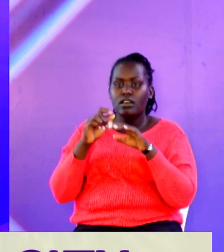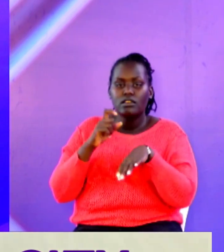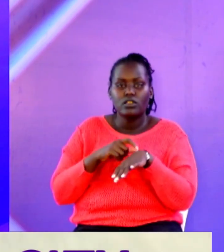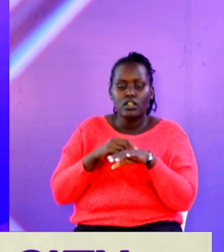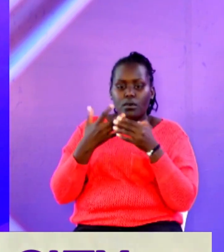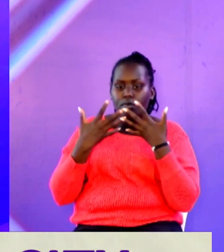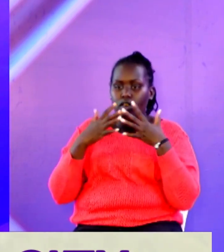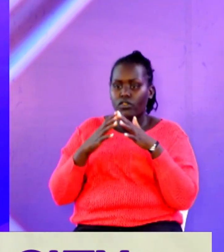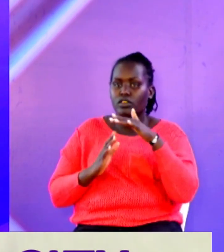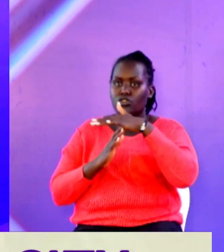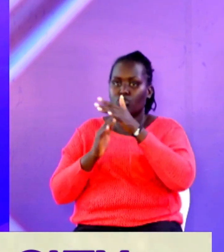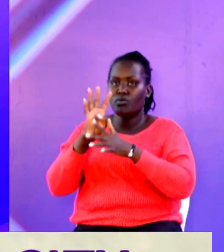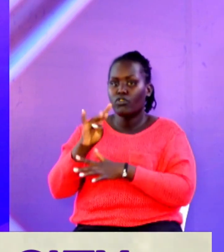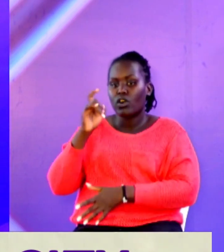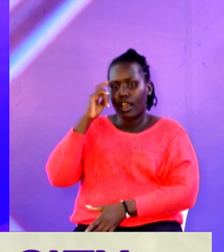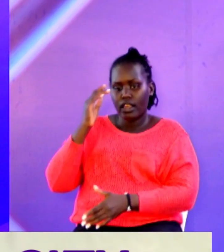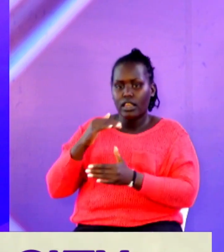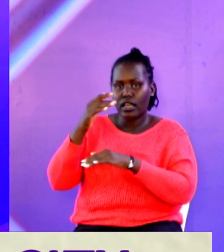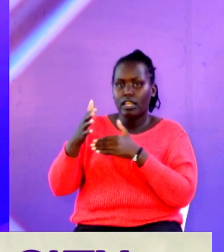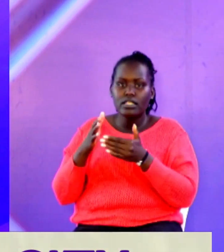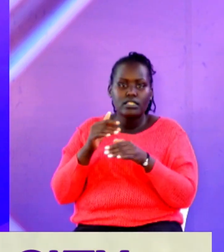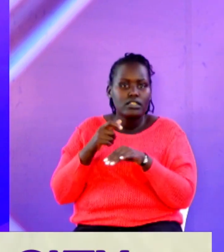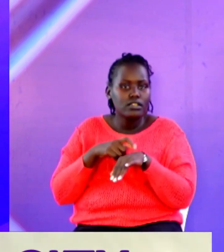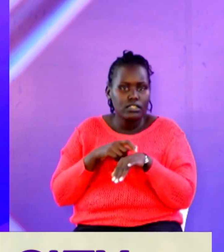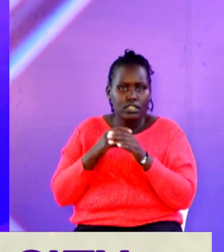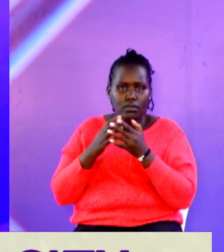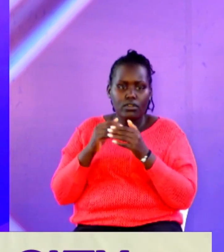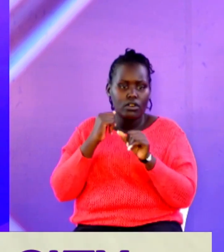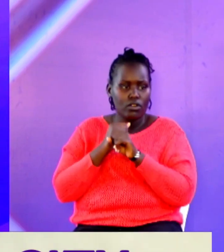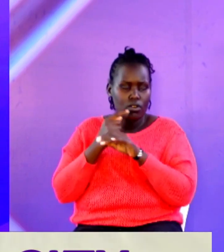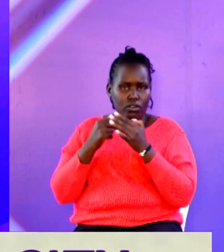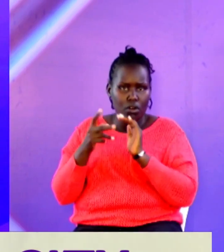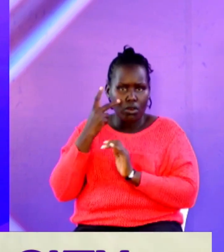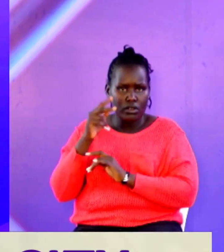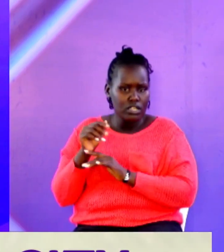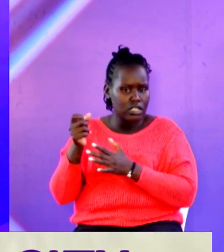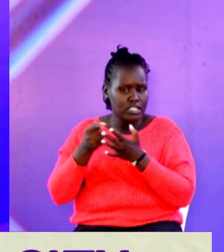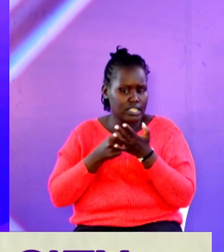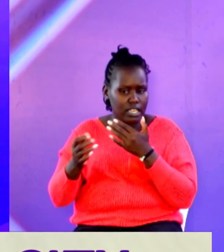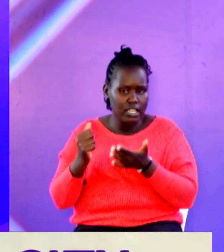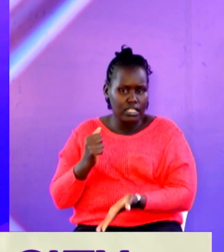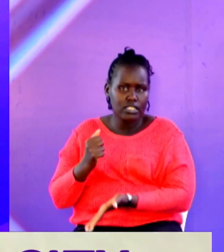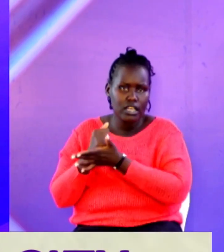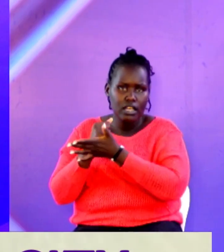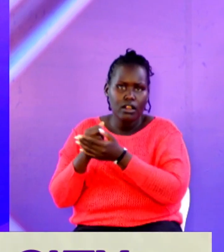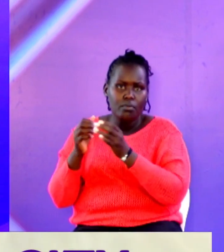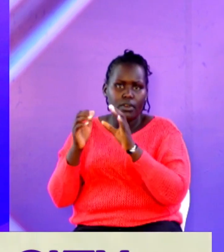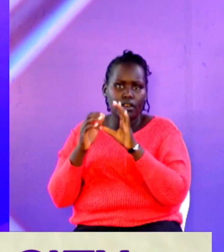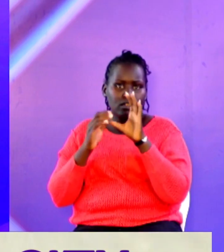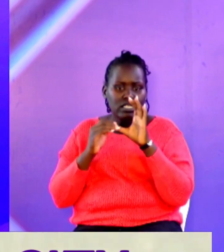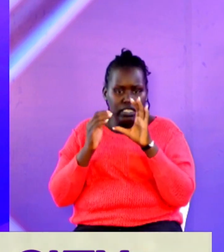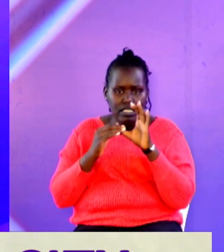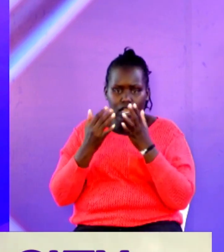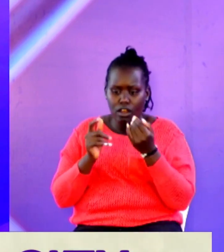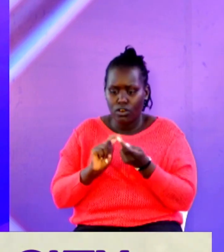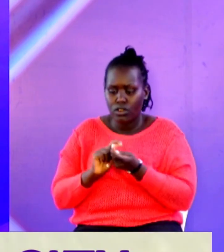to finish top 4, and I think next season Chelsea are going to win. Do you see these signings helping Chelsea maybe now to